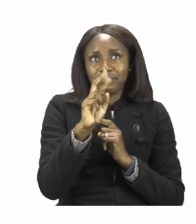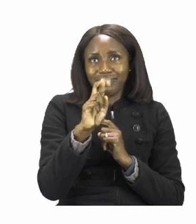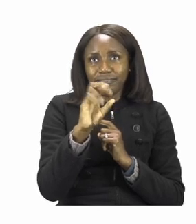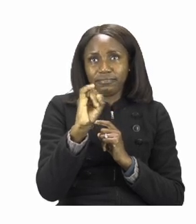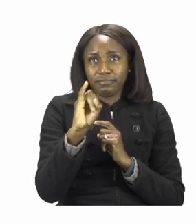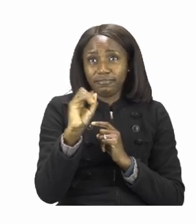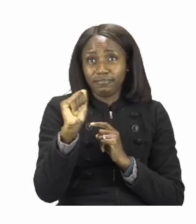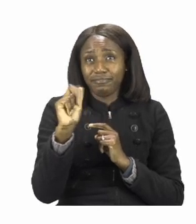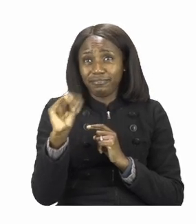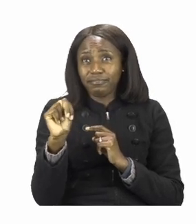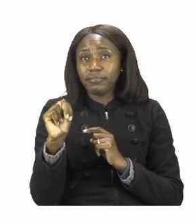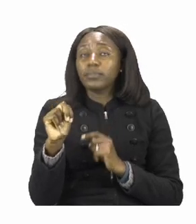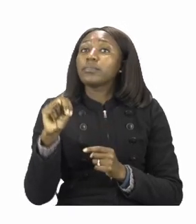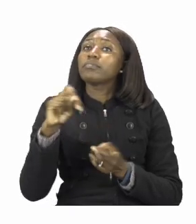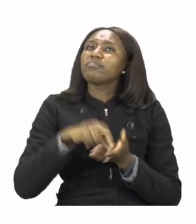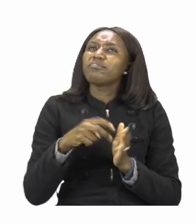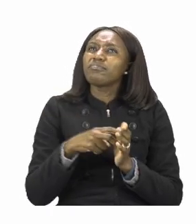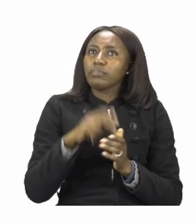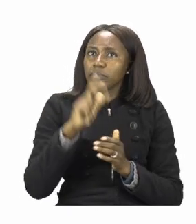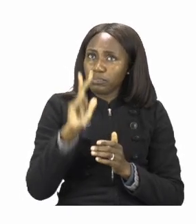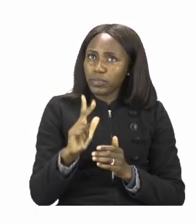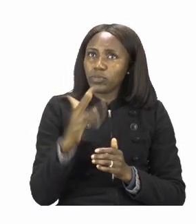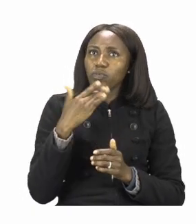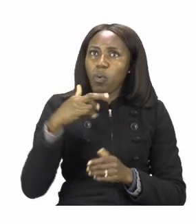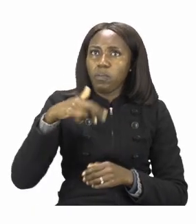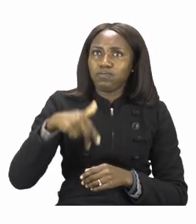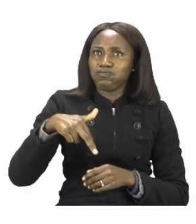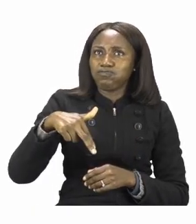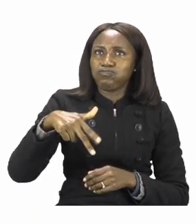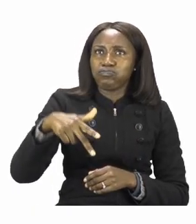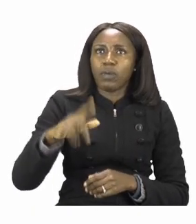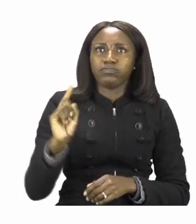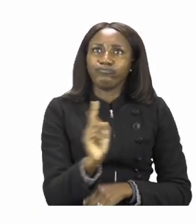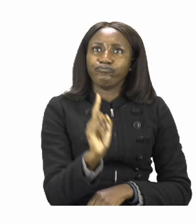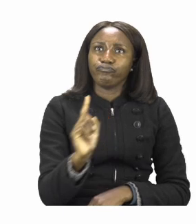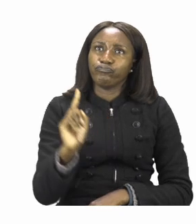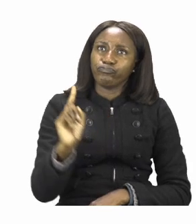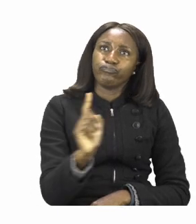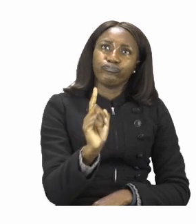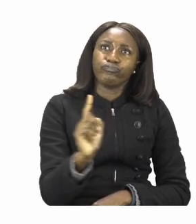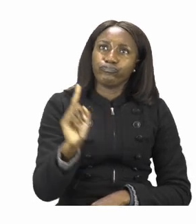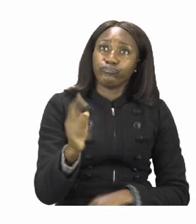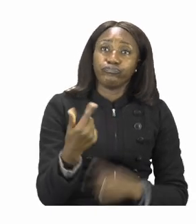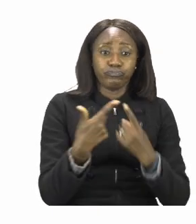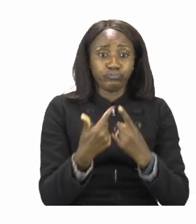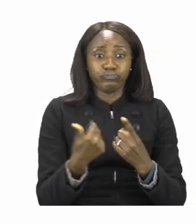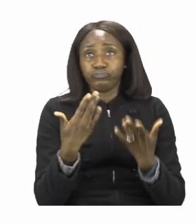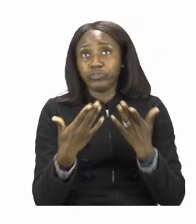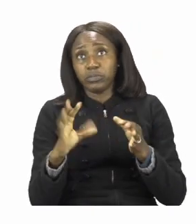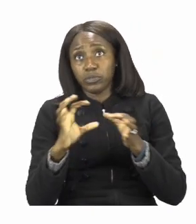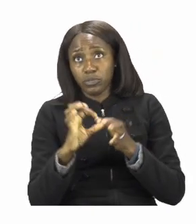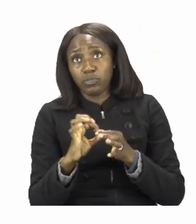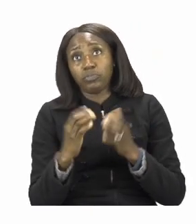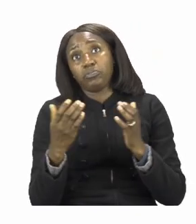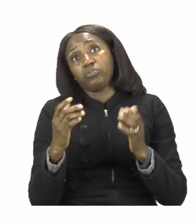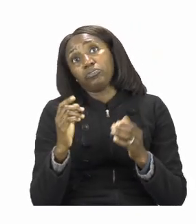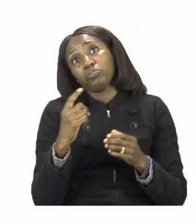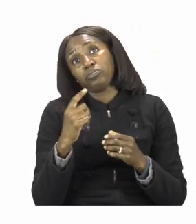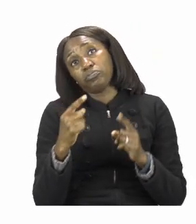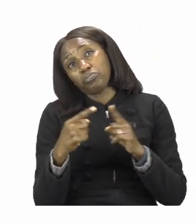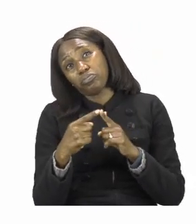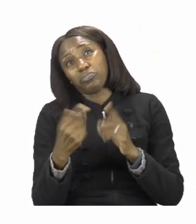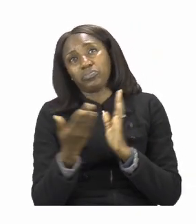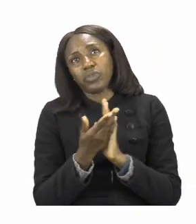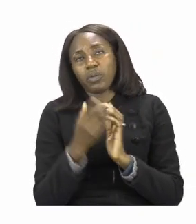means someone who is traveling by foot, meaning that they are walking from one place going to